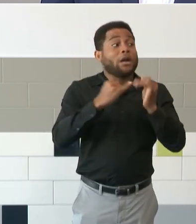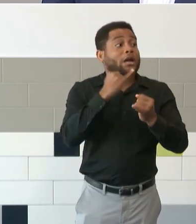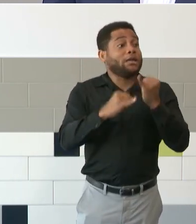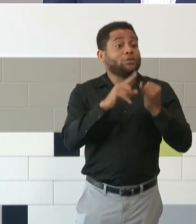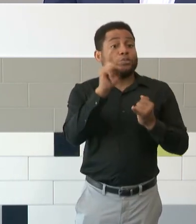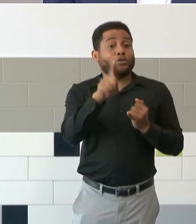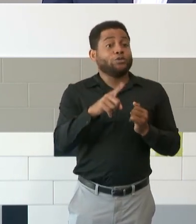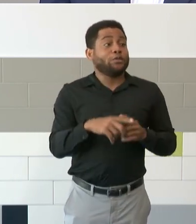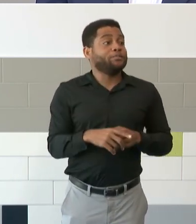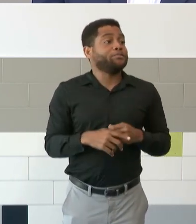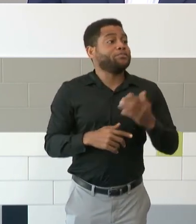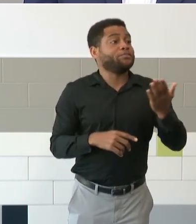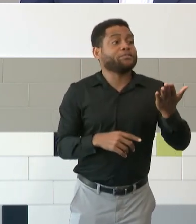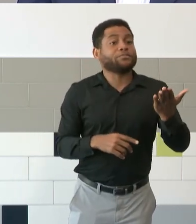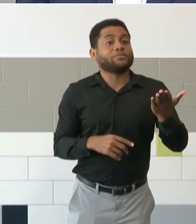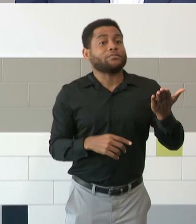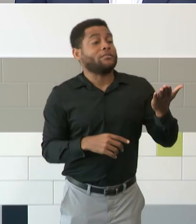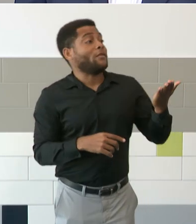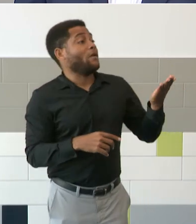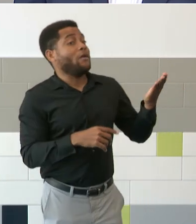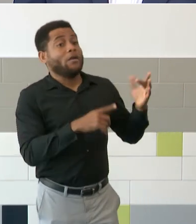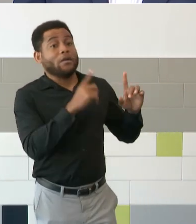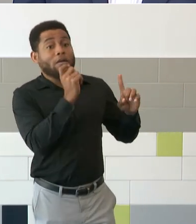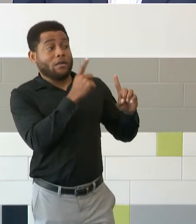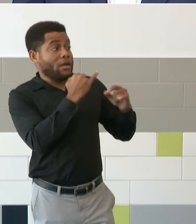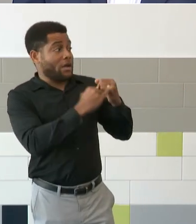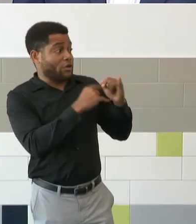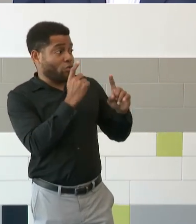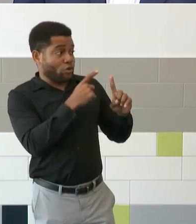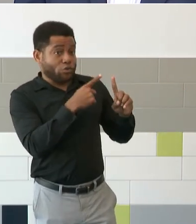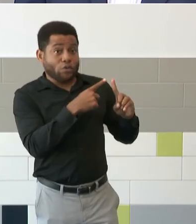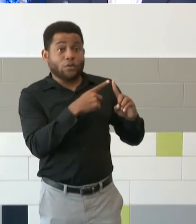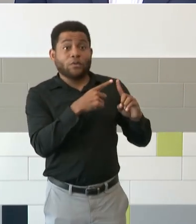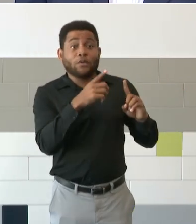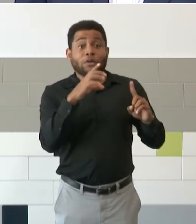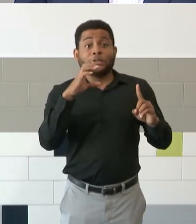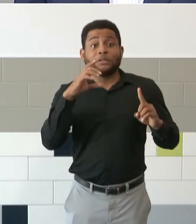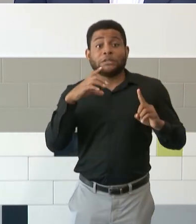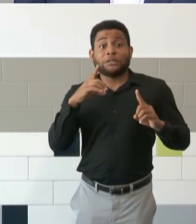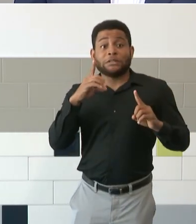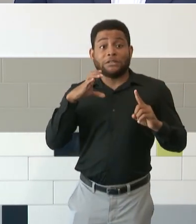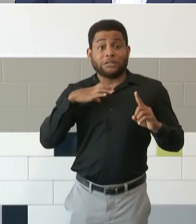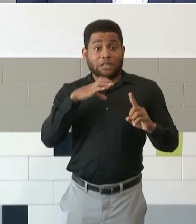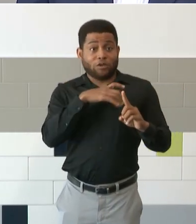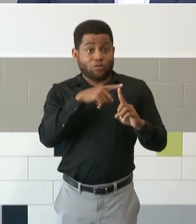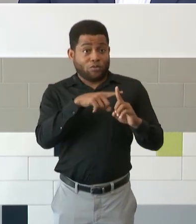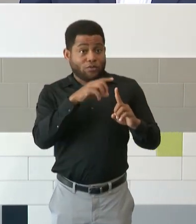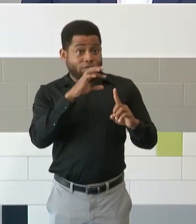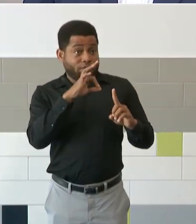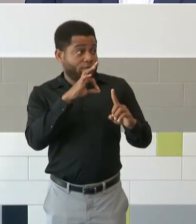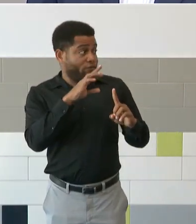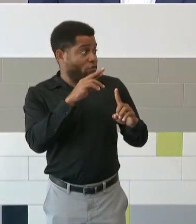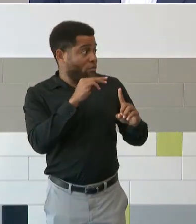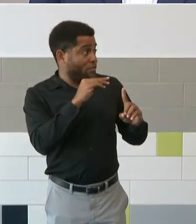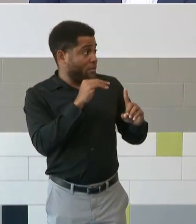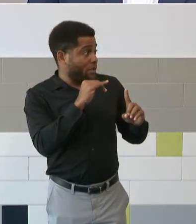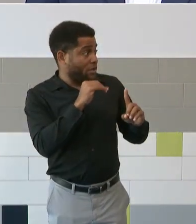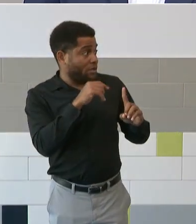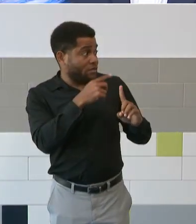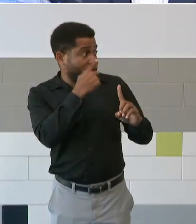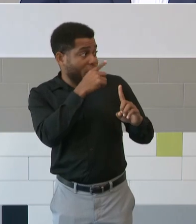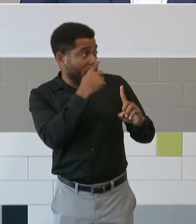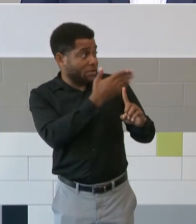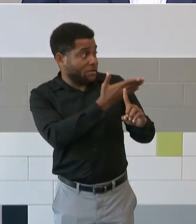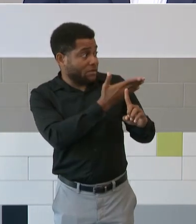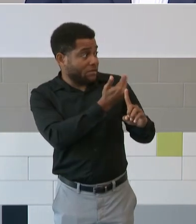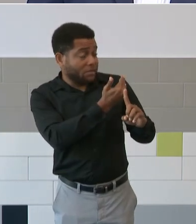Would it be possible for us to ask Councilmember Bruno a question since he's here? You can talk to Councilmember Fruman, but we're going to close out here unless you want to come up here